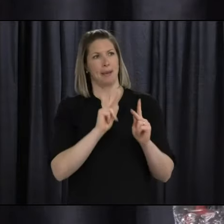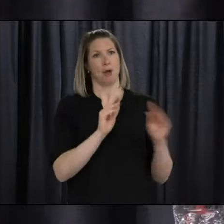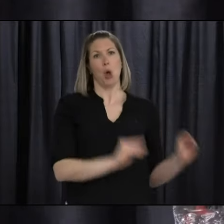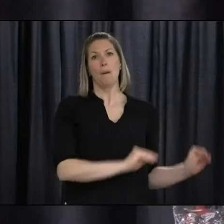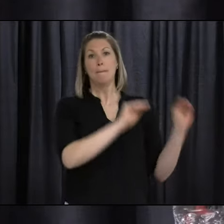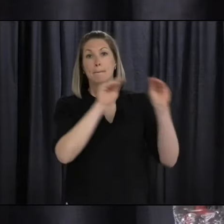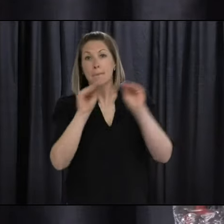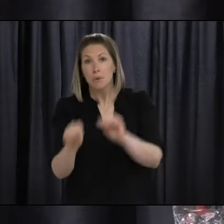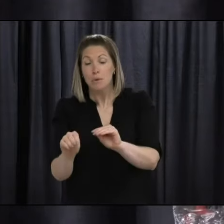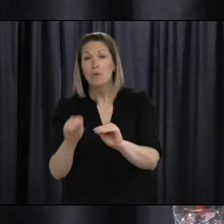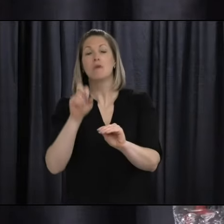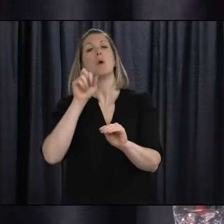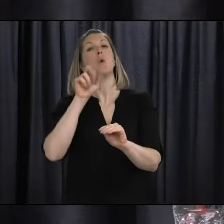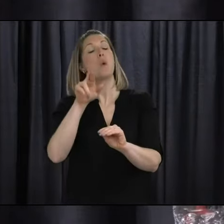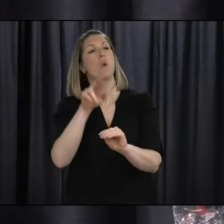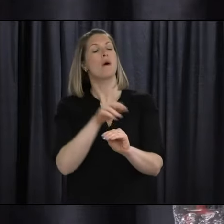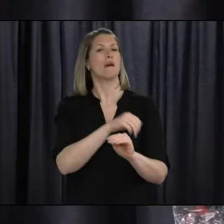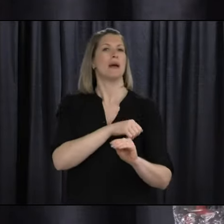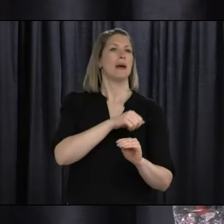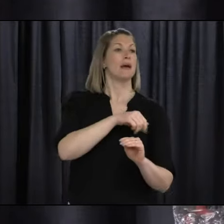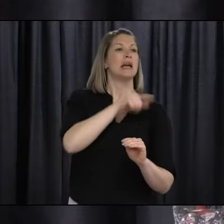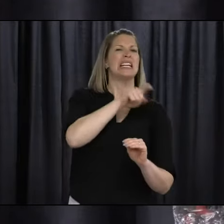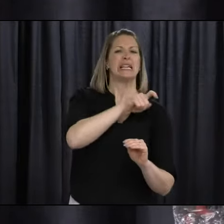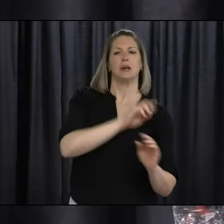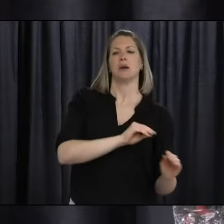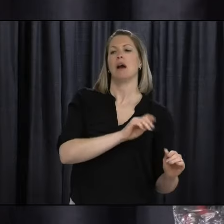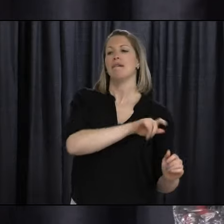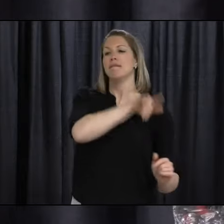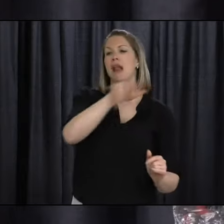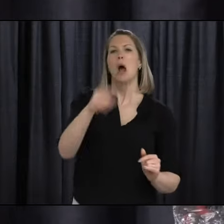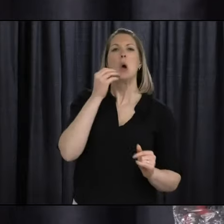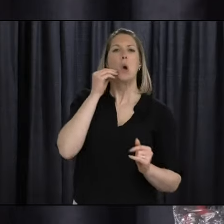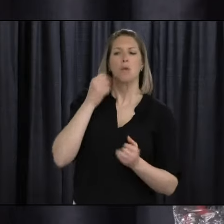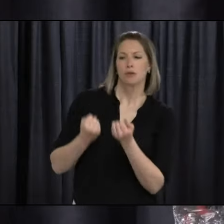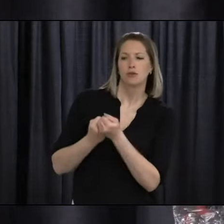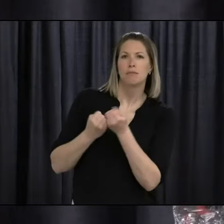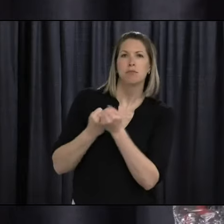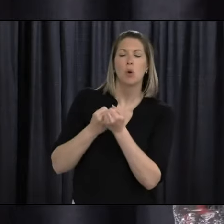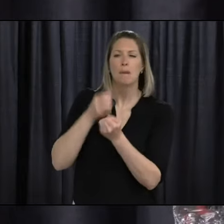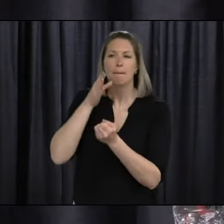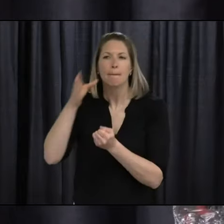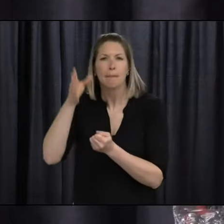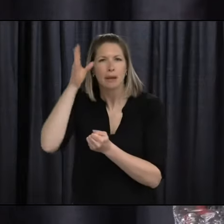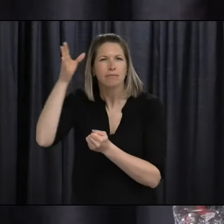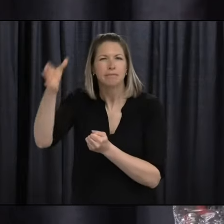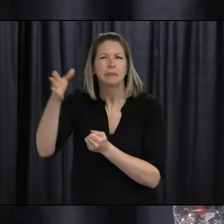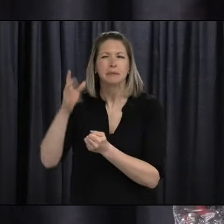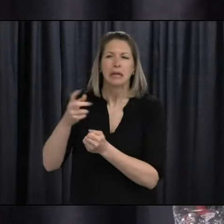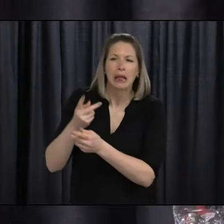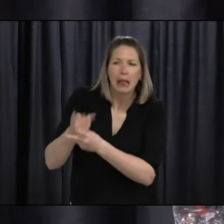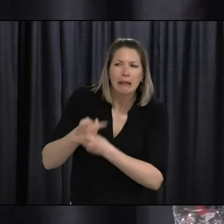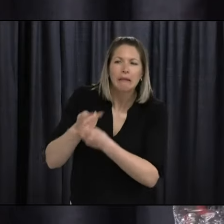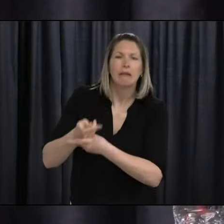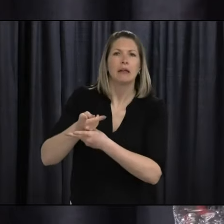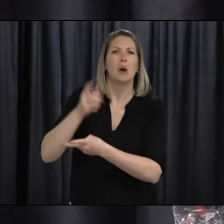requests for people coming home to support loved ones with illness and in need of some